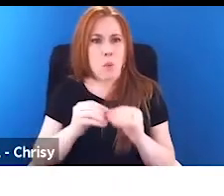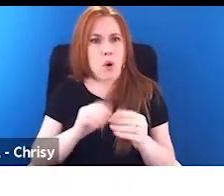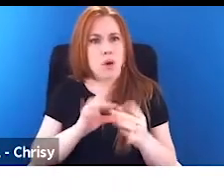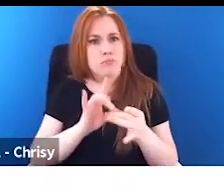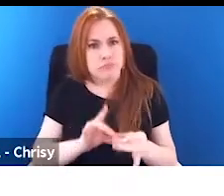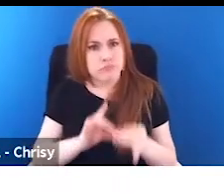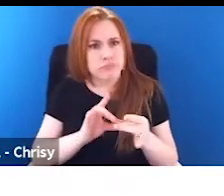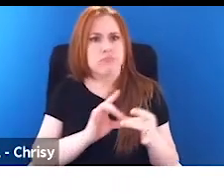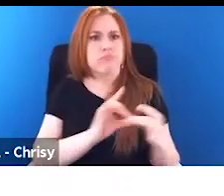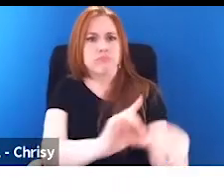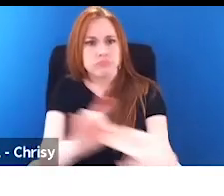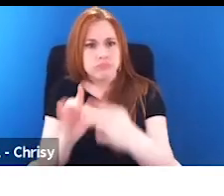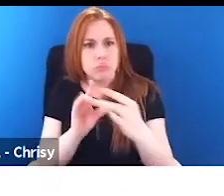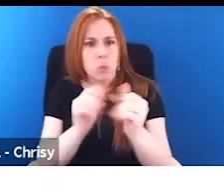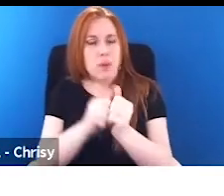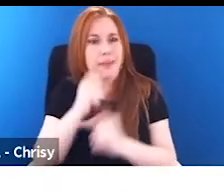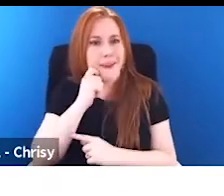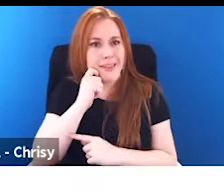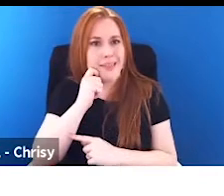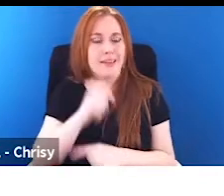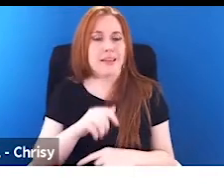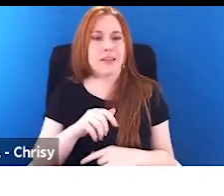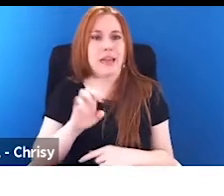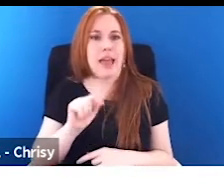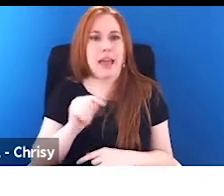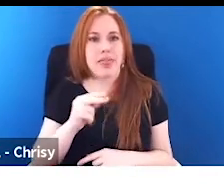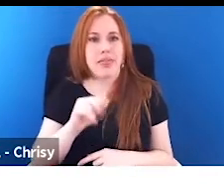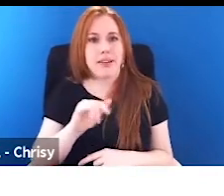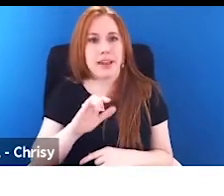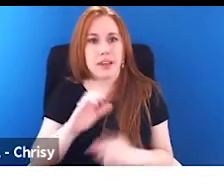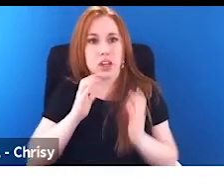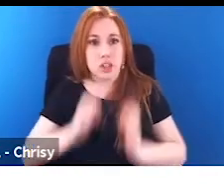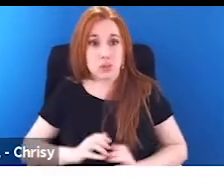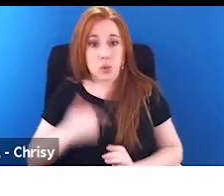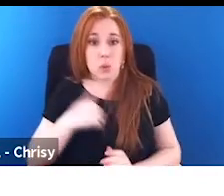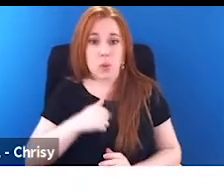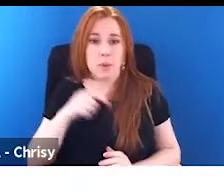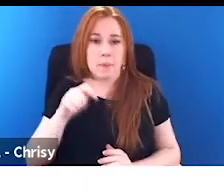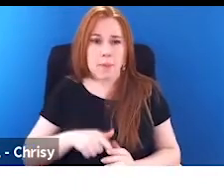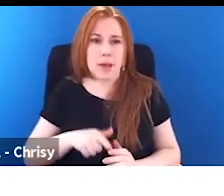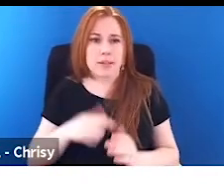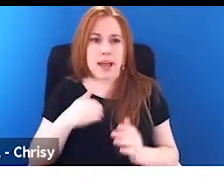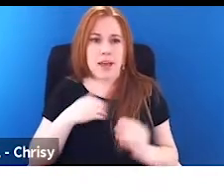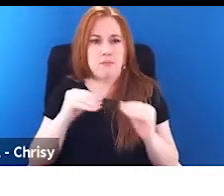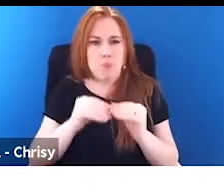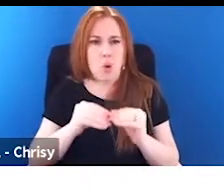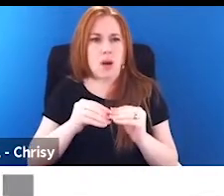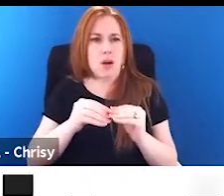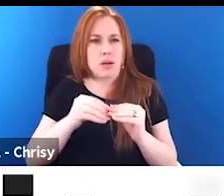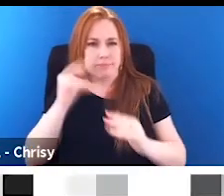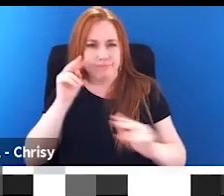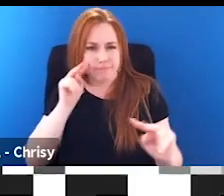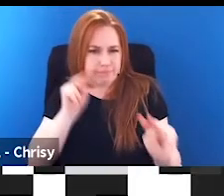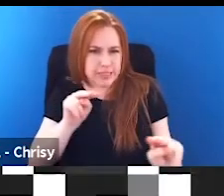ethnic consumers? And what we found is that we have to embed the insights. Go to the next slide.